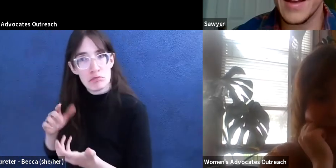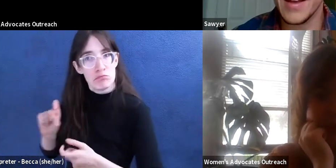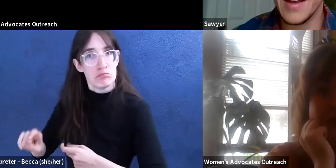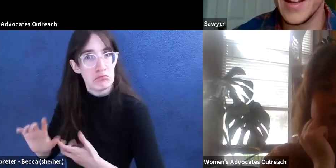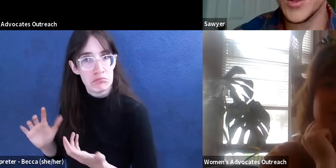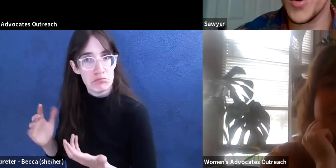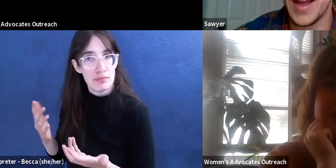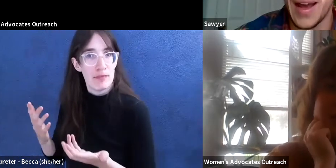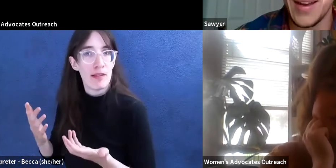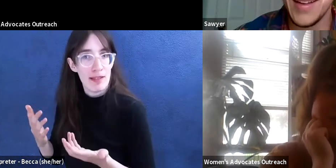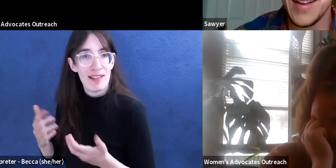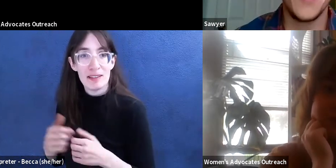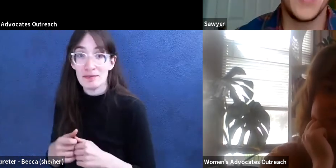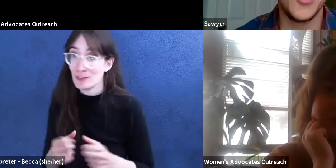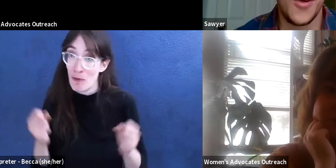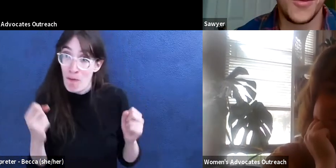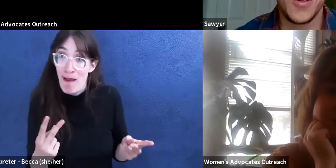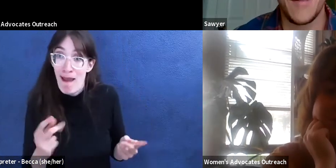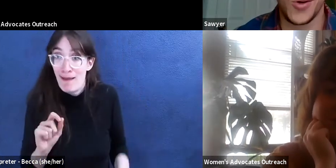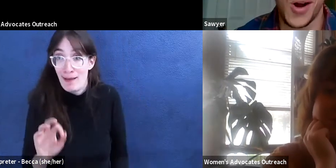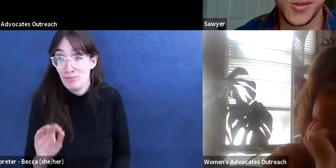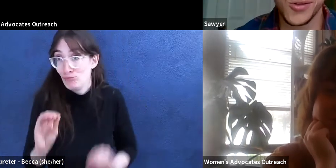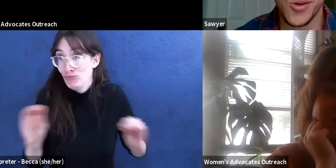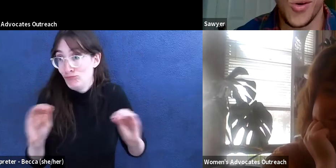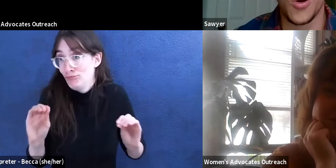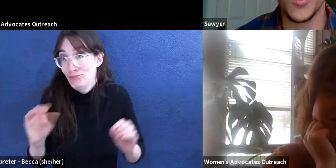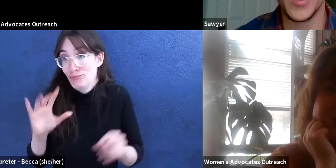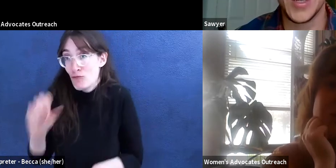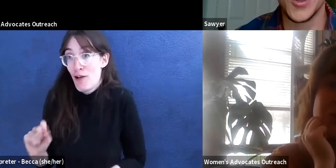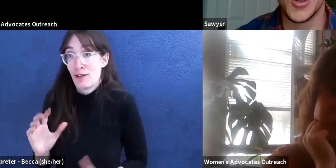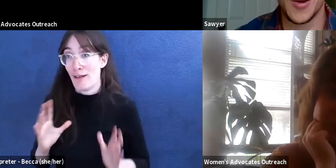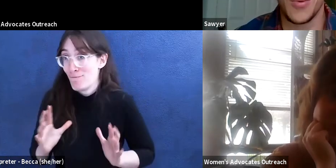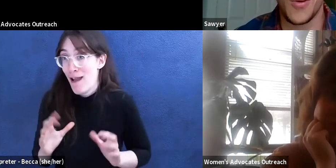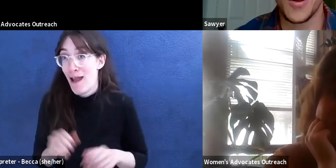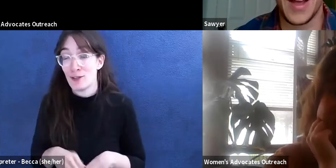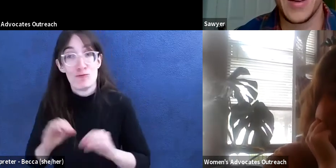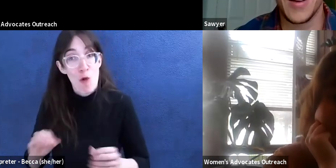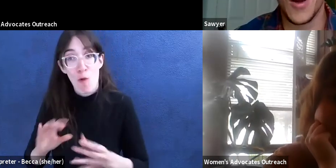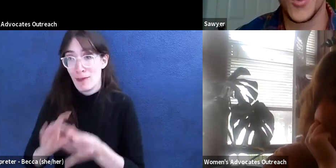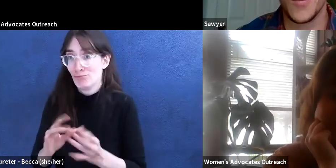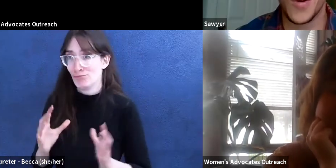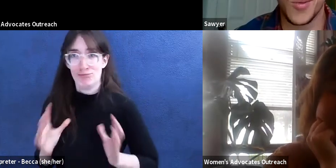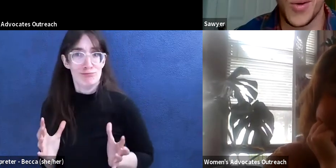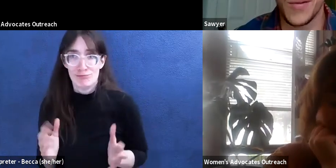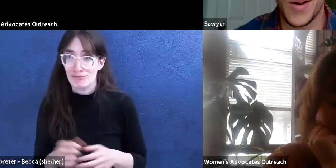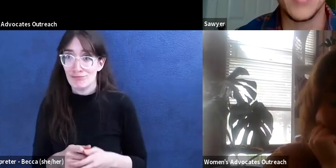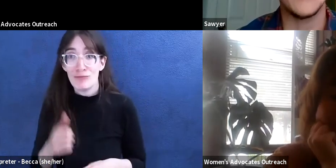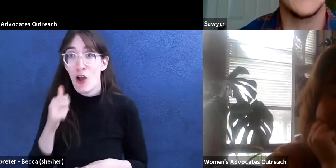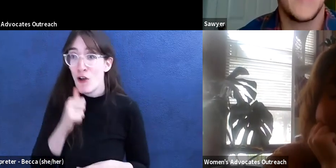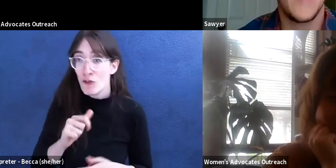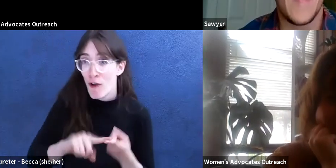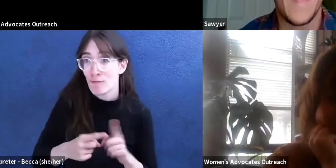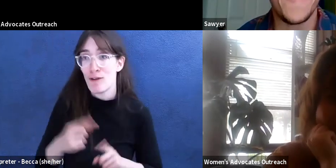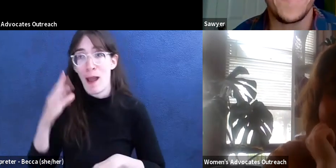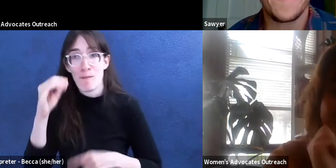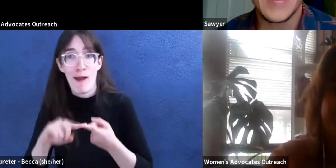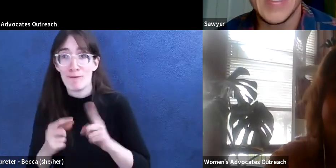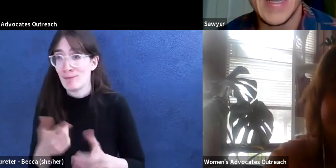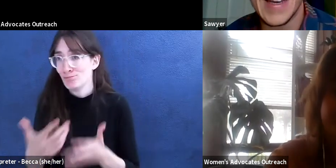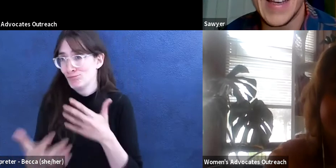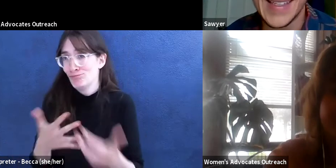so I think it could be good to bring it up again, if you feel like there's